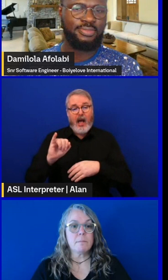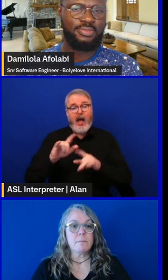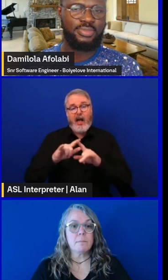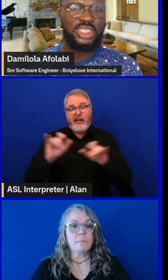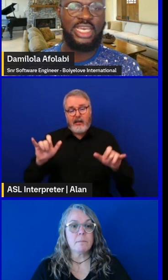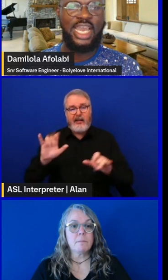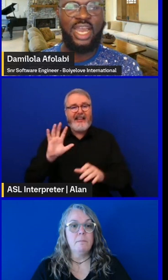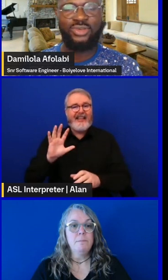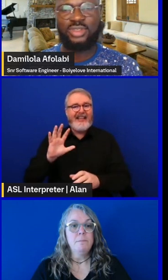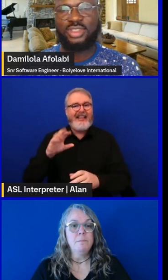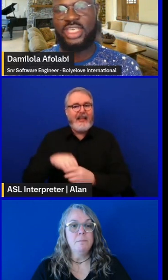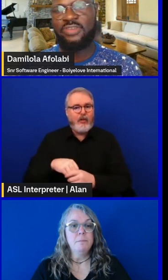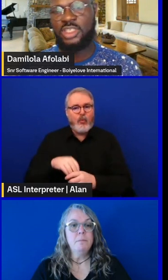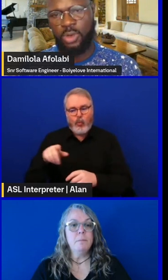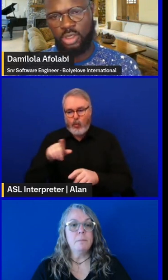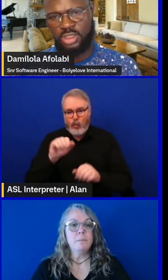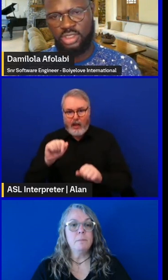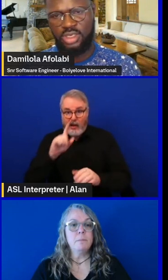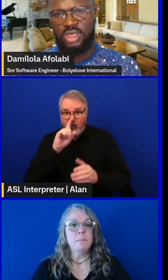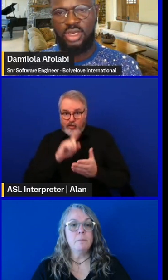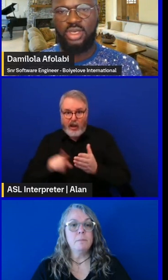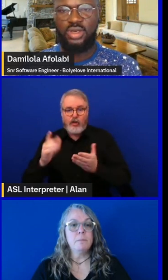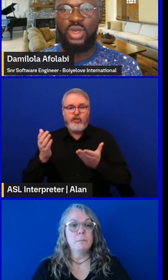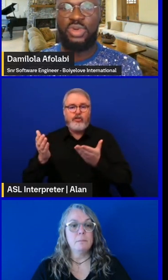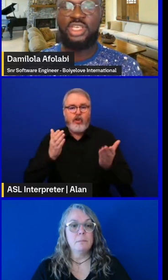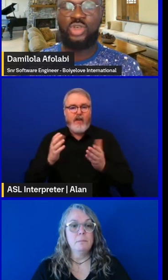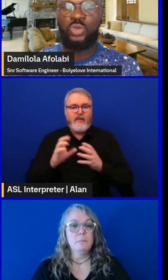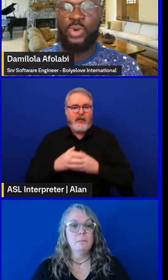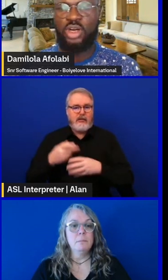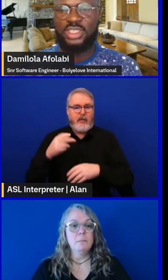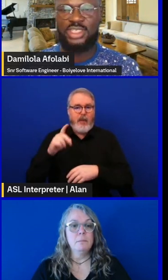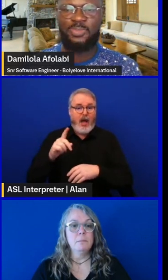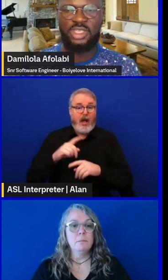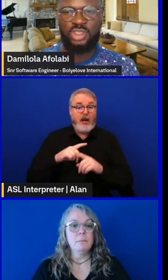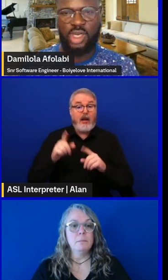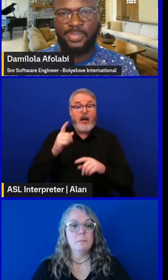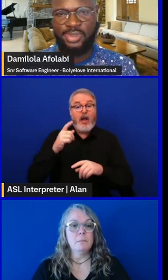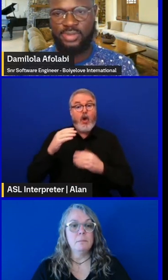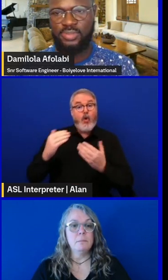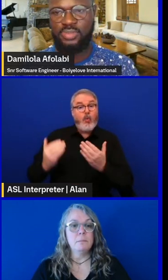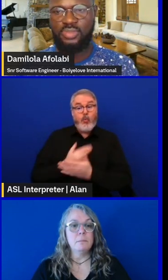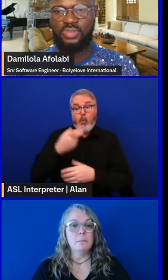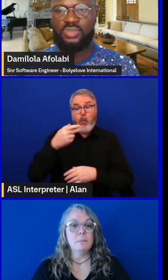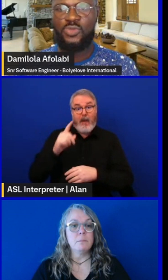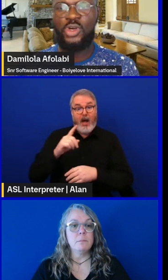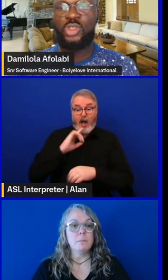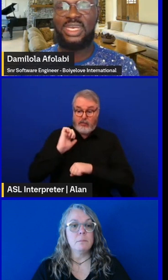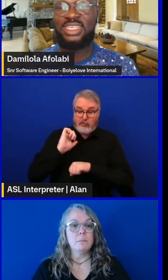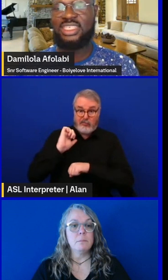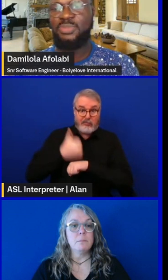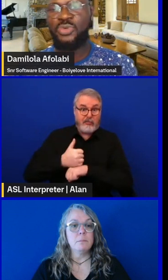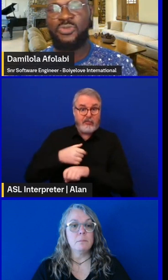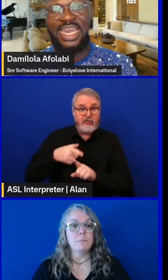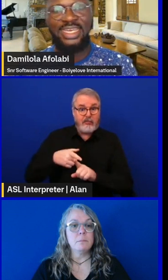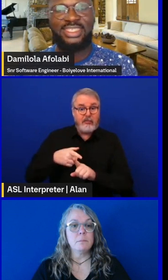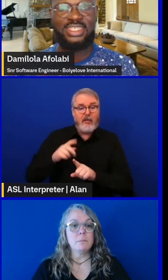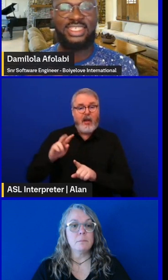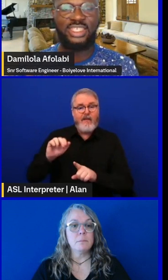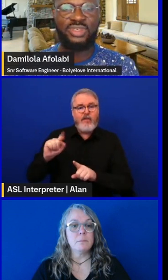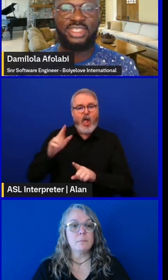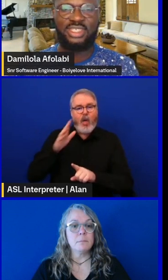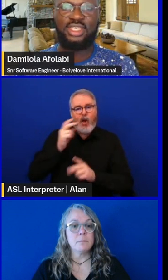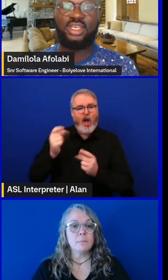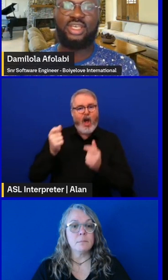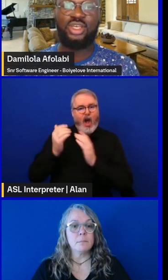their checkout service pods. When a new pod spins up, Vault automatically provides